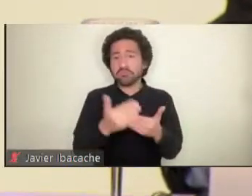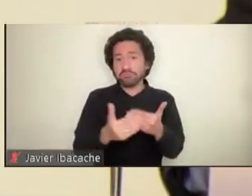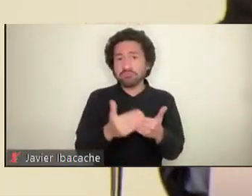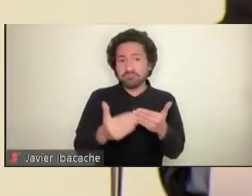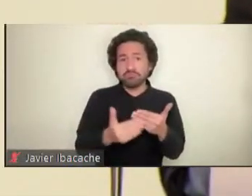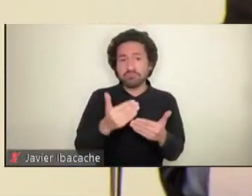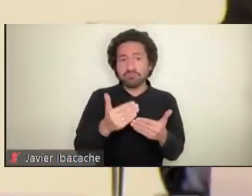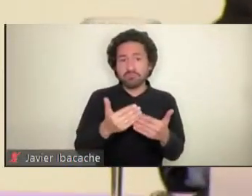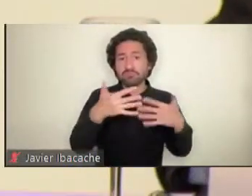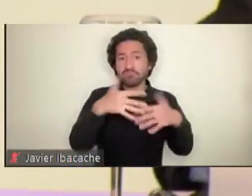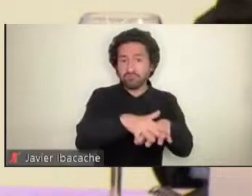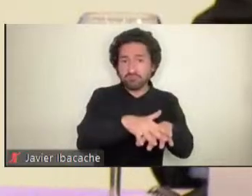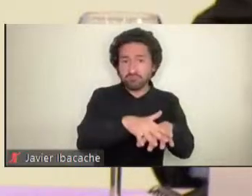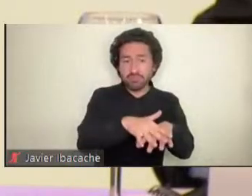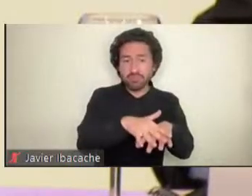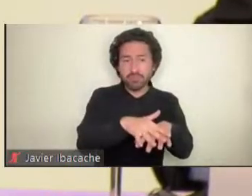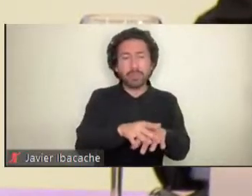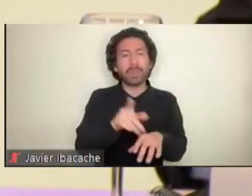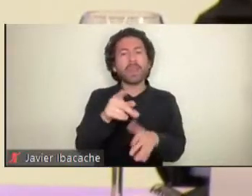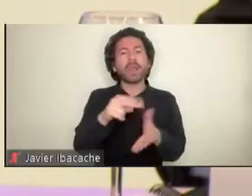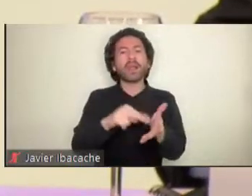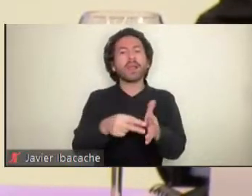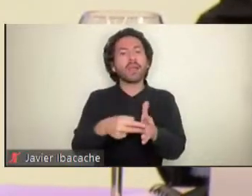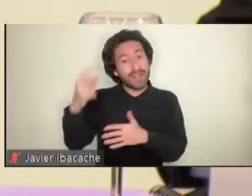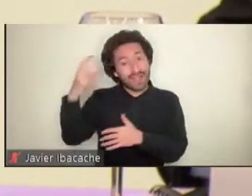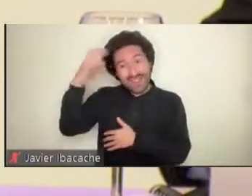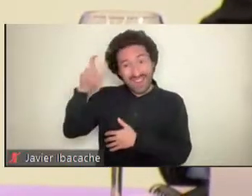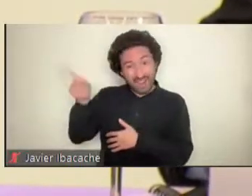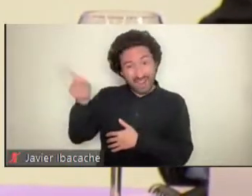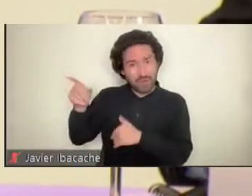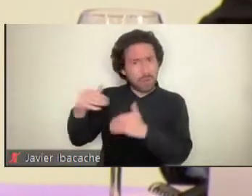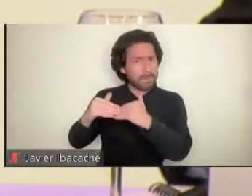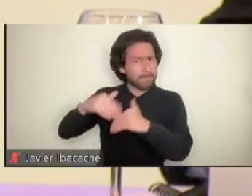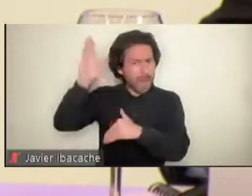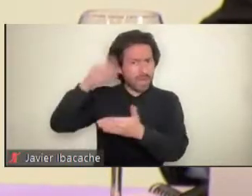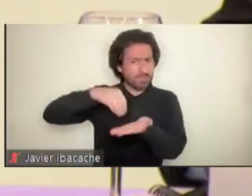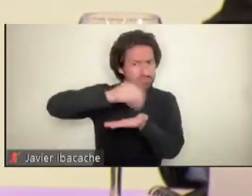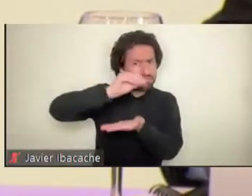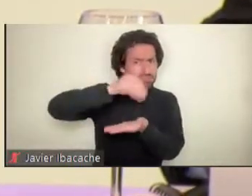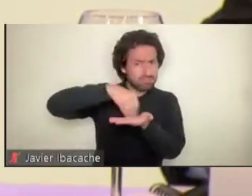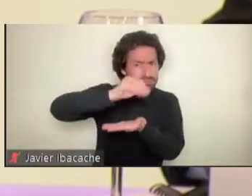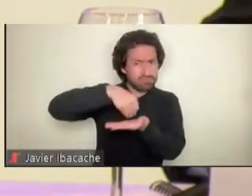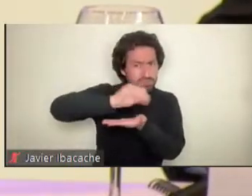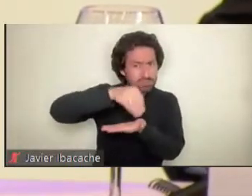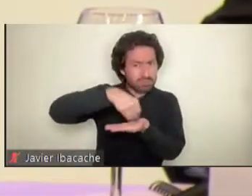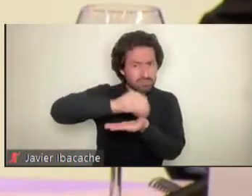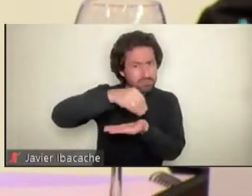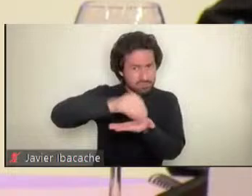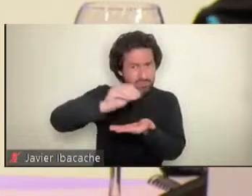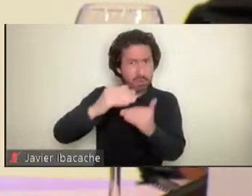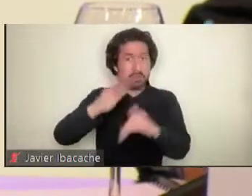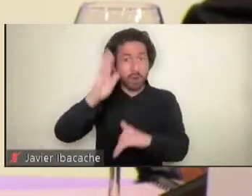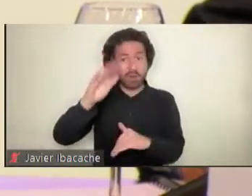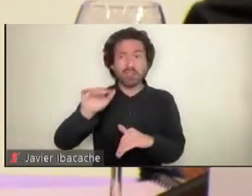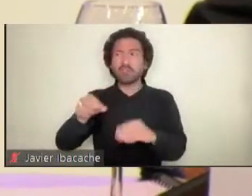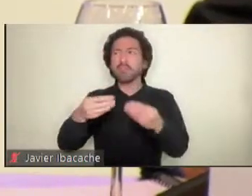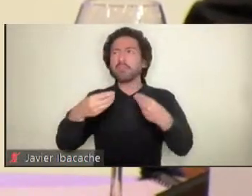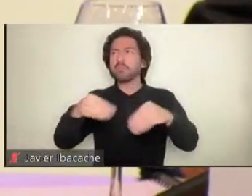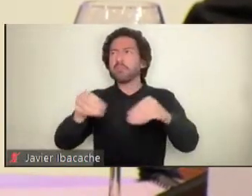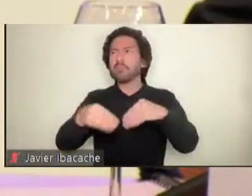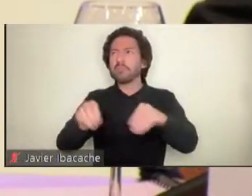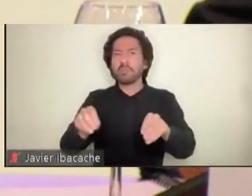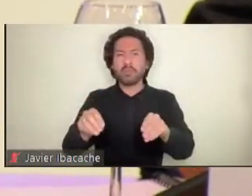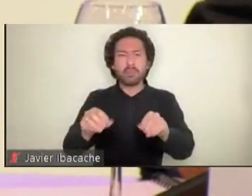and the implementation is difficult. In other words, the state is usually the greatest buyer of